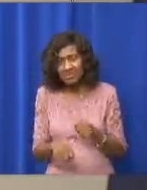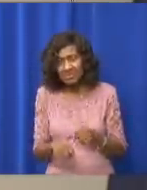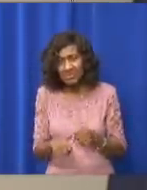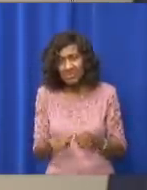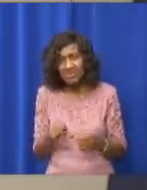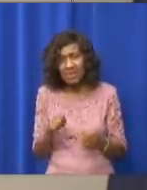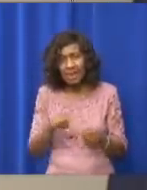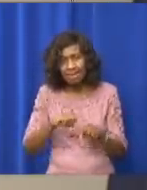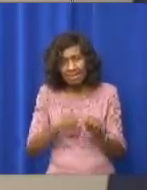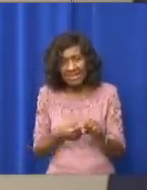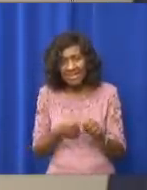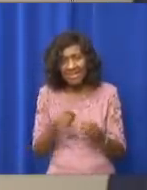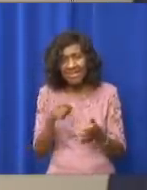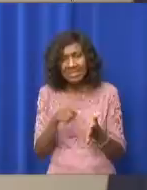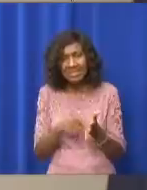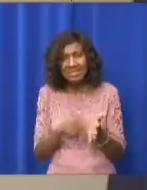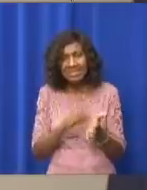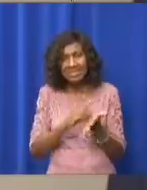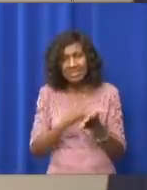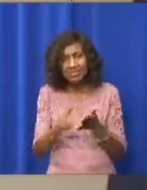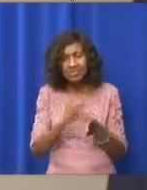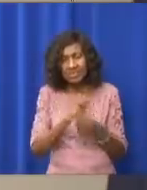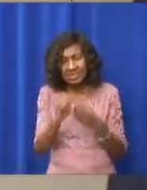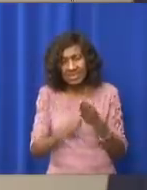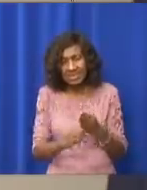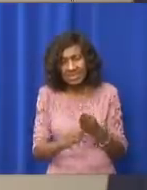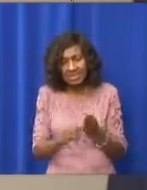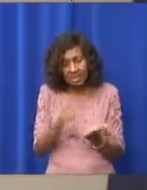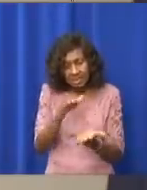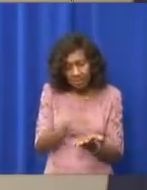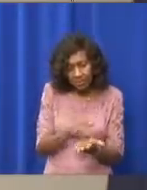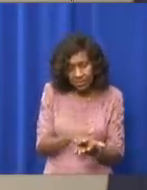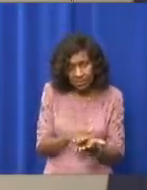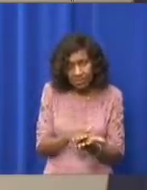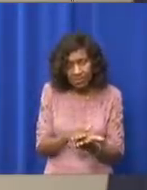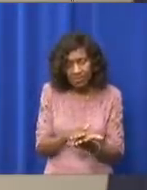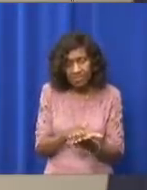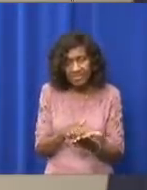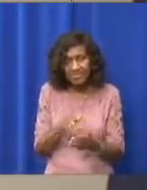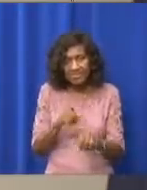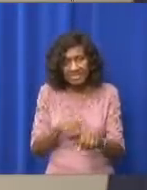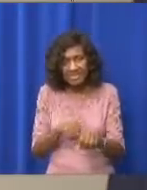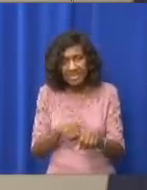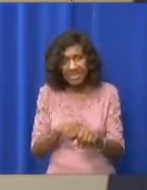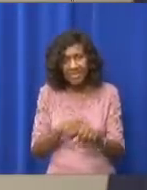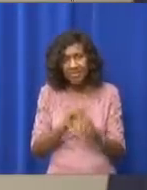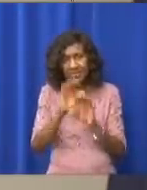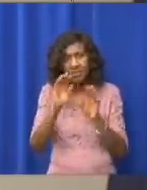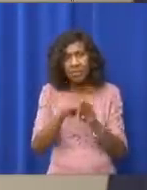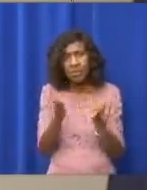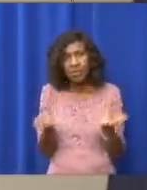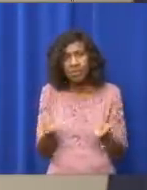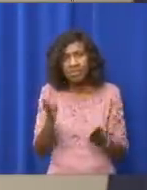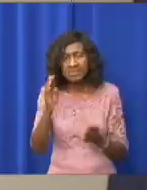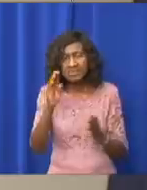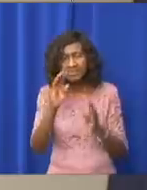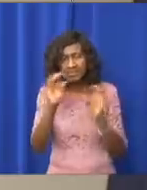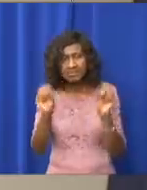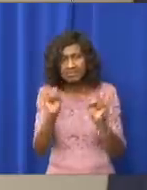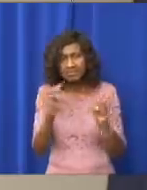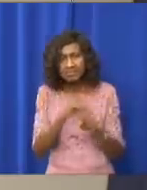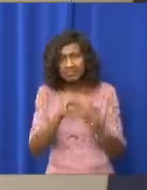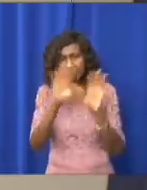reducing the hours of the flu clinic on Grand Cayman. The clinic will be open on Saturdays and Sundays between the hour of 8:30